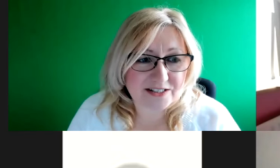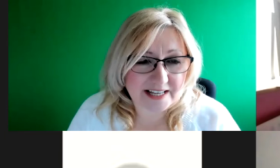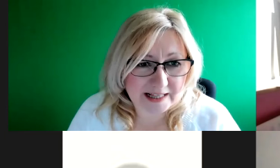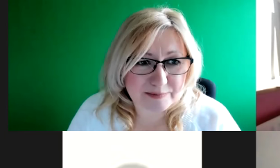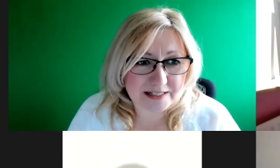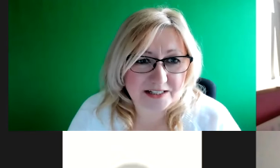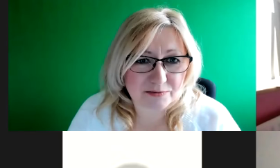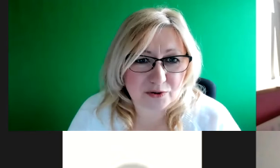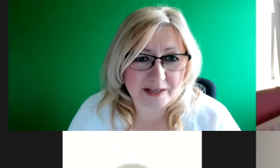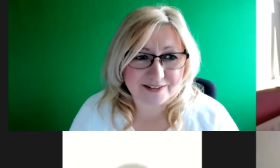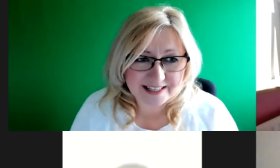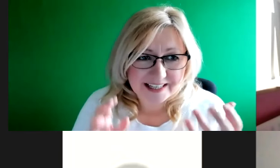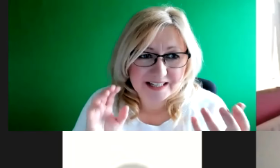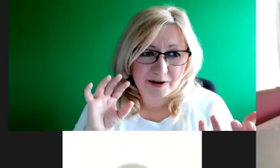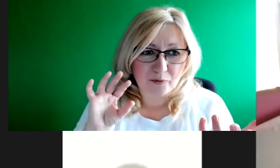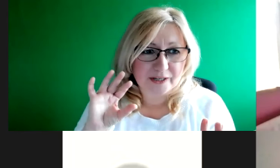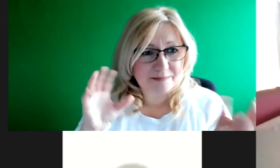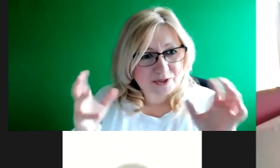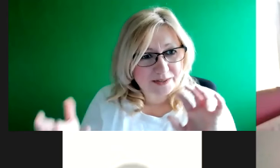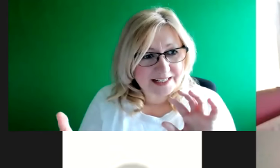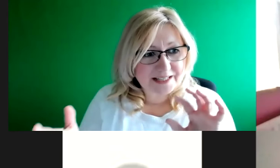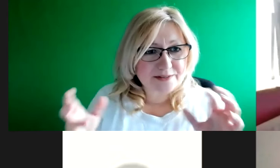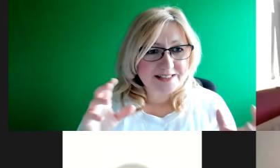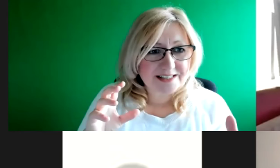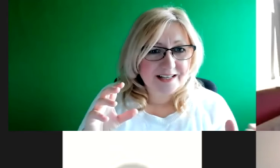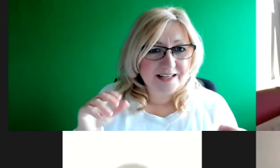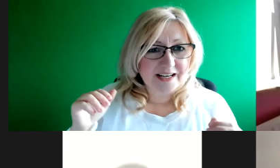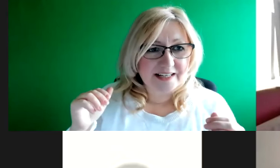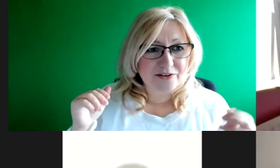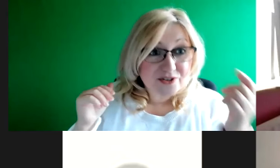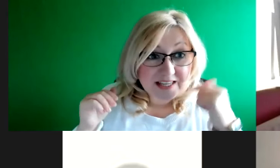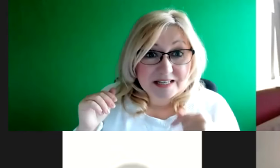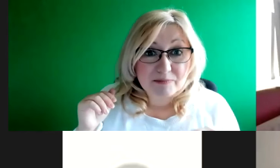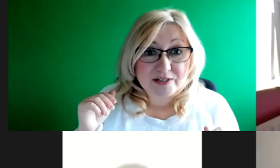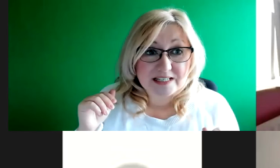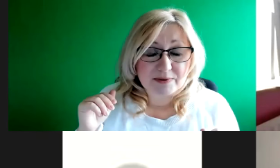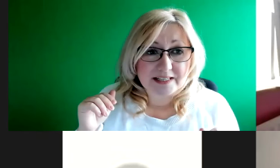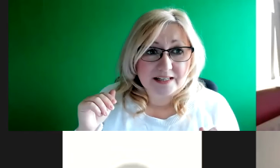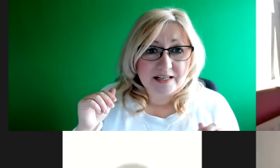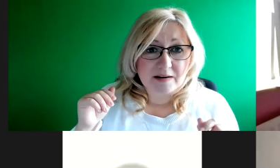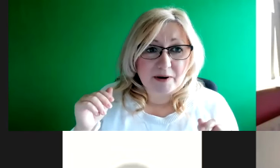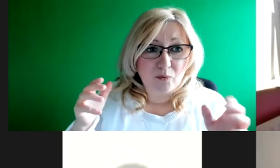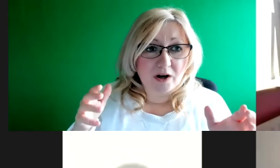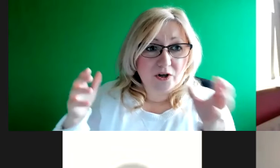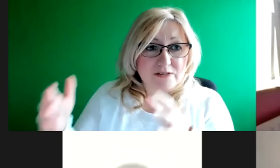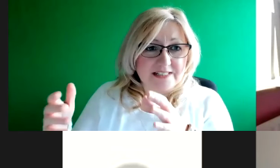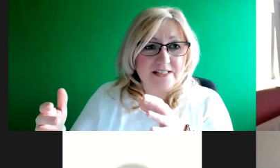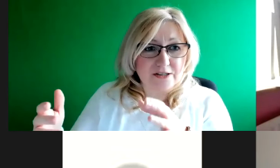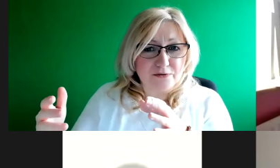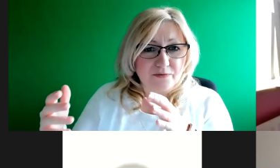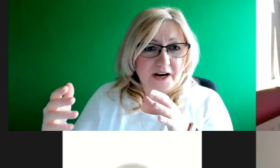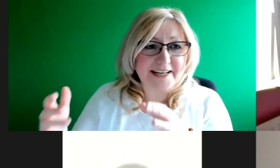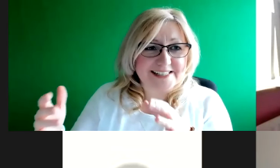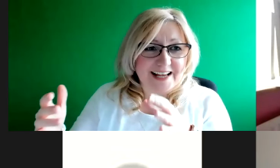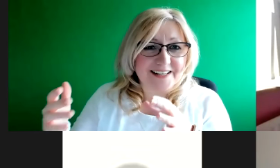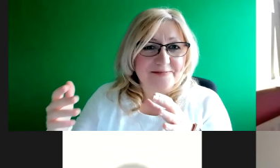that actually helps a lot with the way you're thinking about working between languages and how you think more deeply about what goes